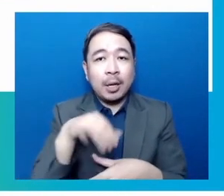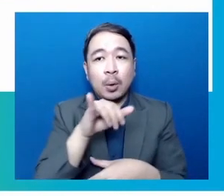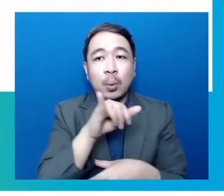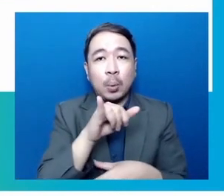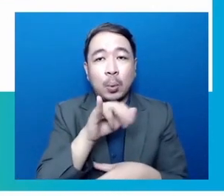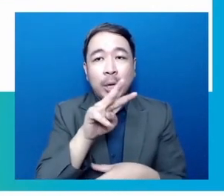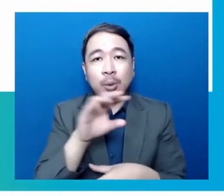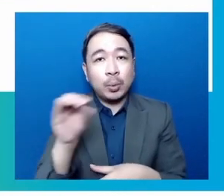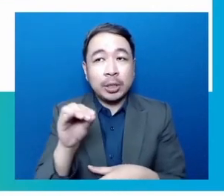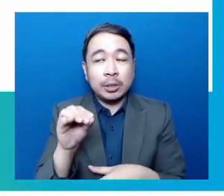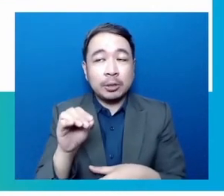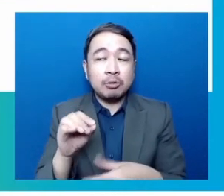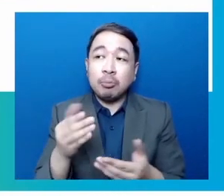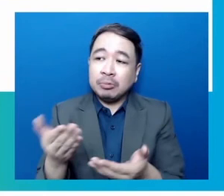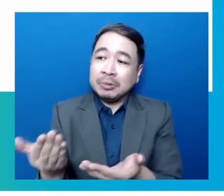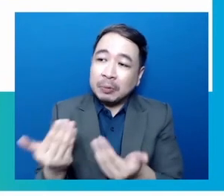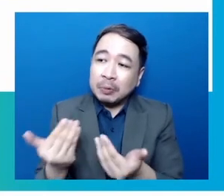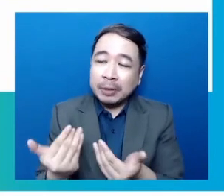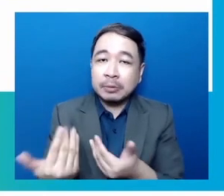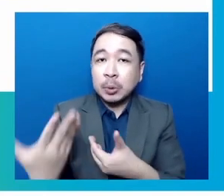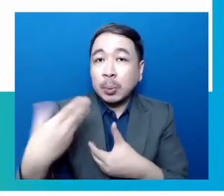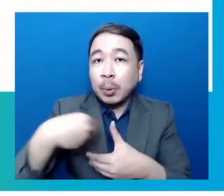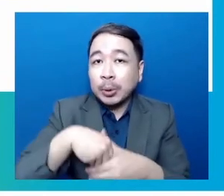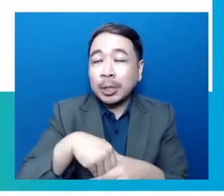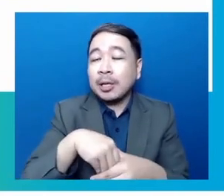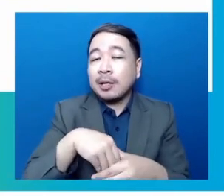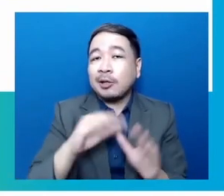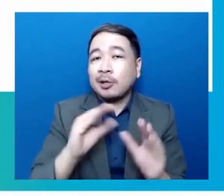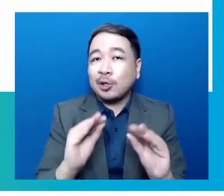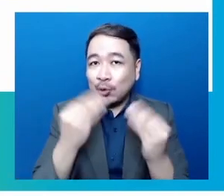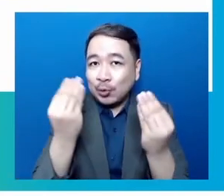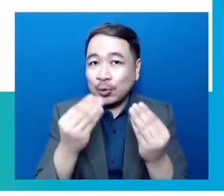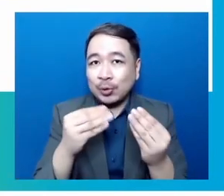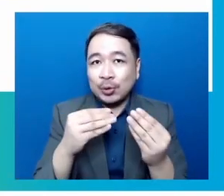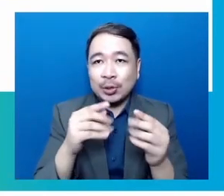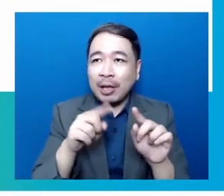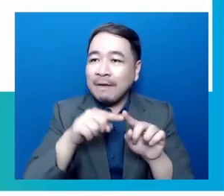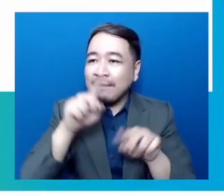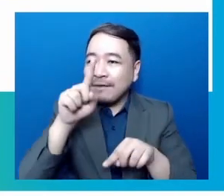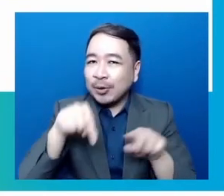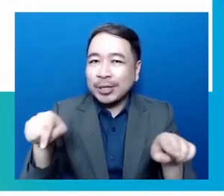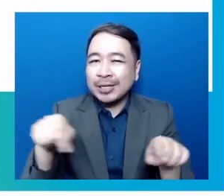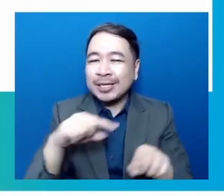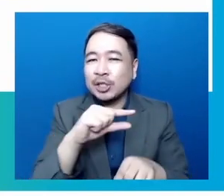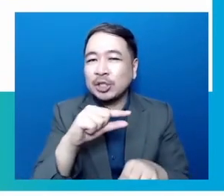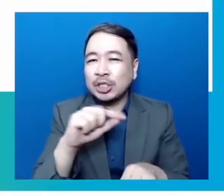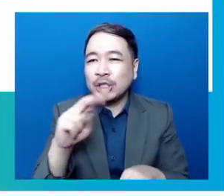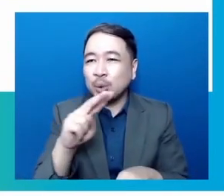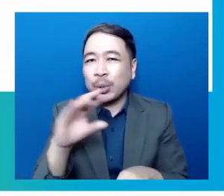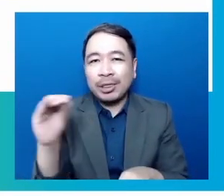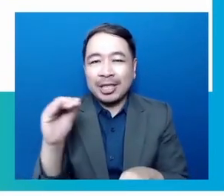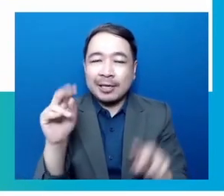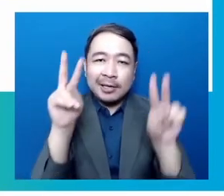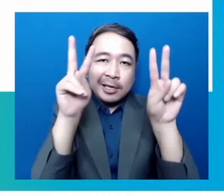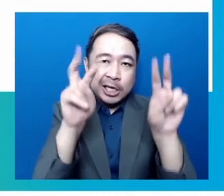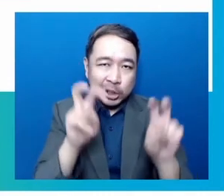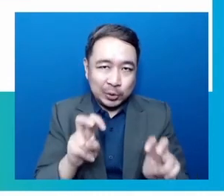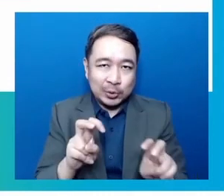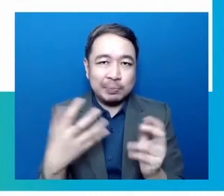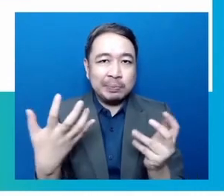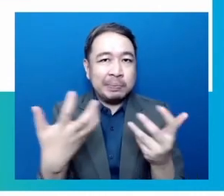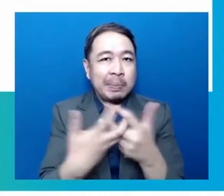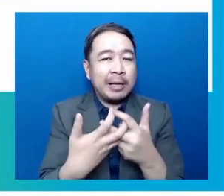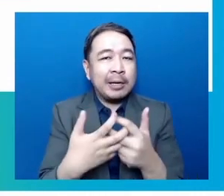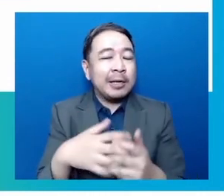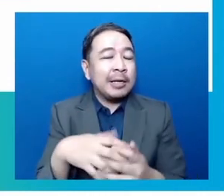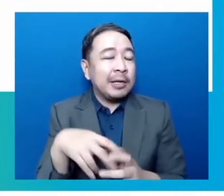engage in G20 matters for youth. The idea is that in every G20